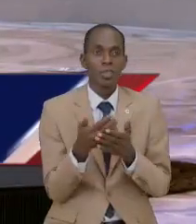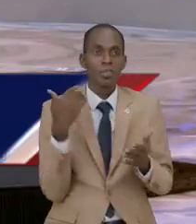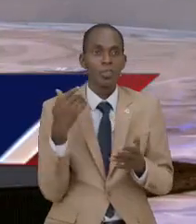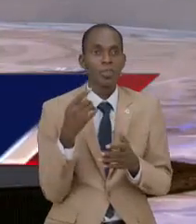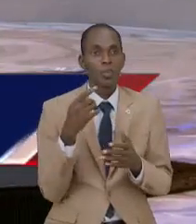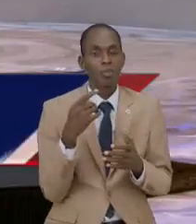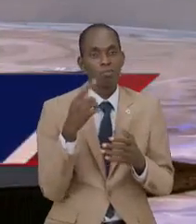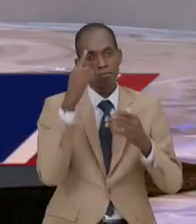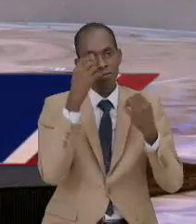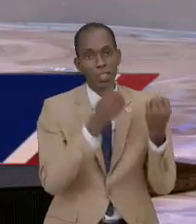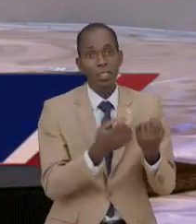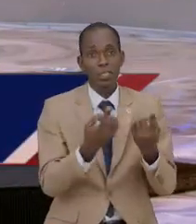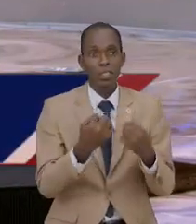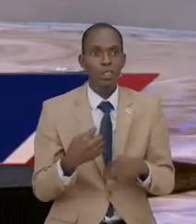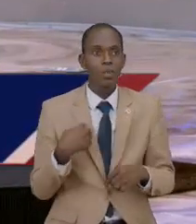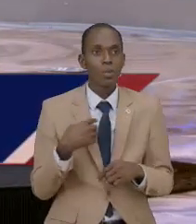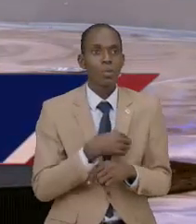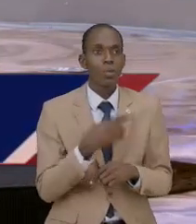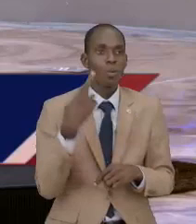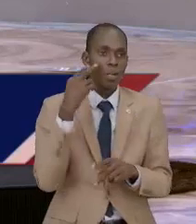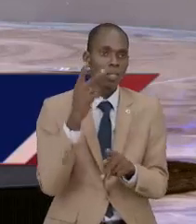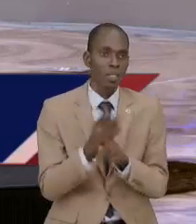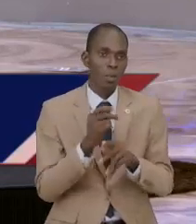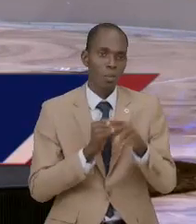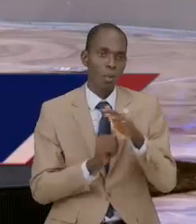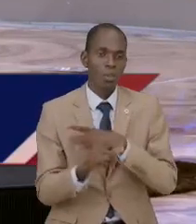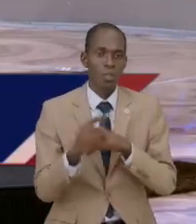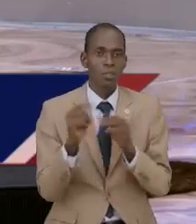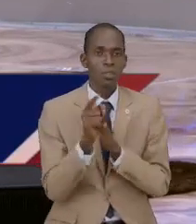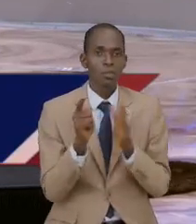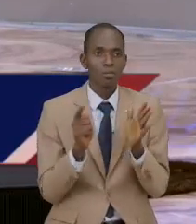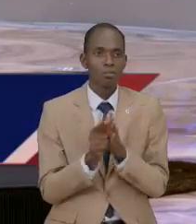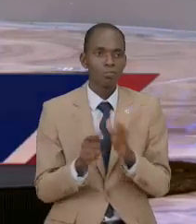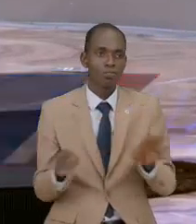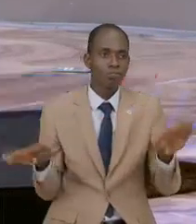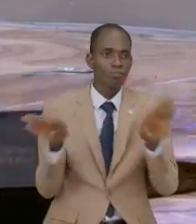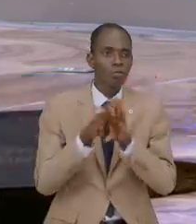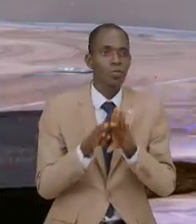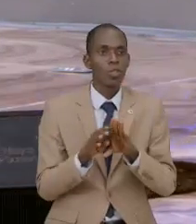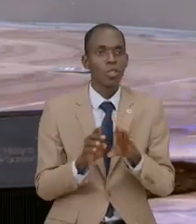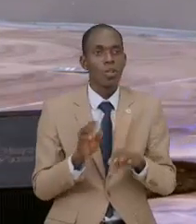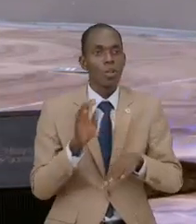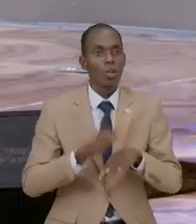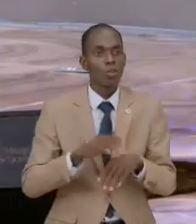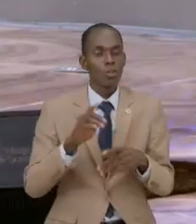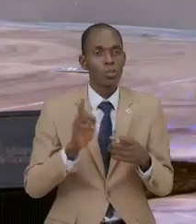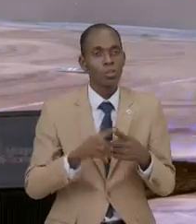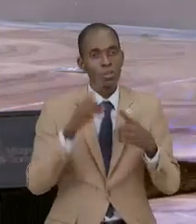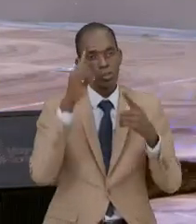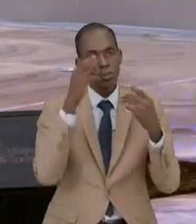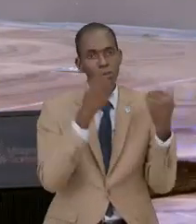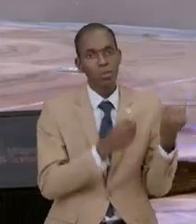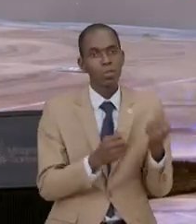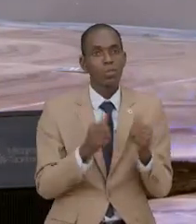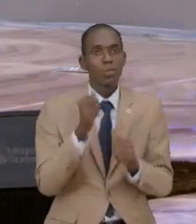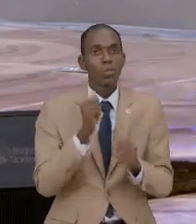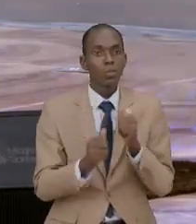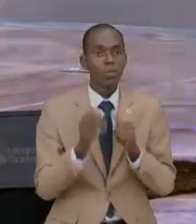came, we were kept under the law, shut up unto faith, which